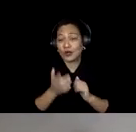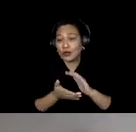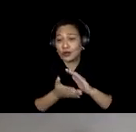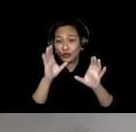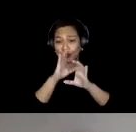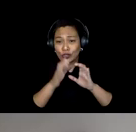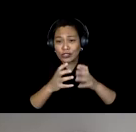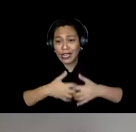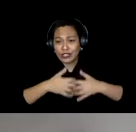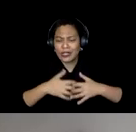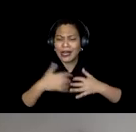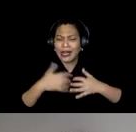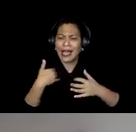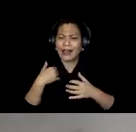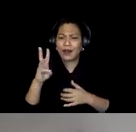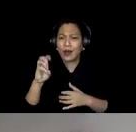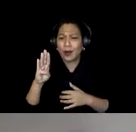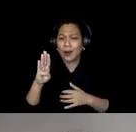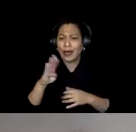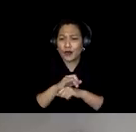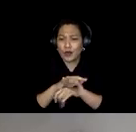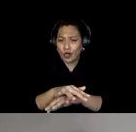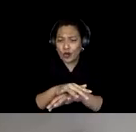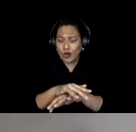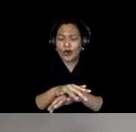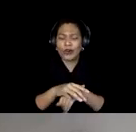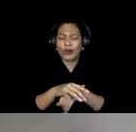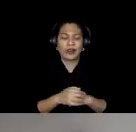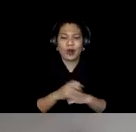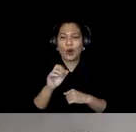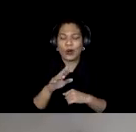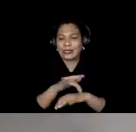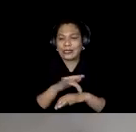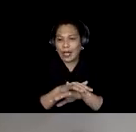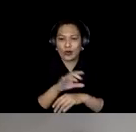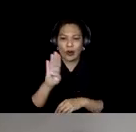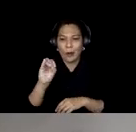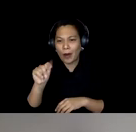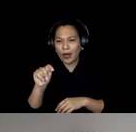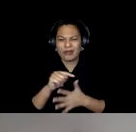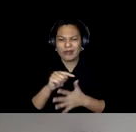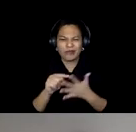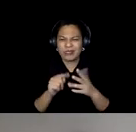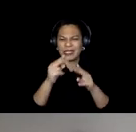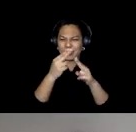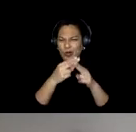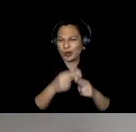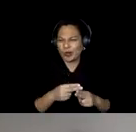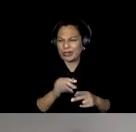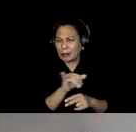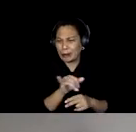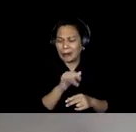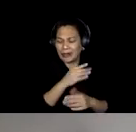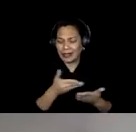web crawlers. They have software known as web crawlers or spiders or bots. You'll hear them called any of those three